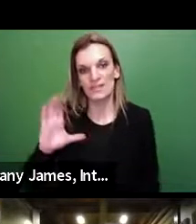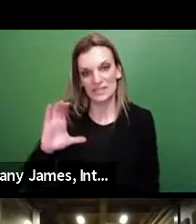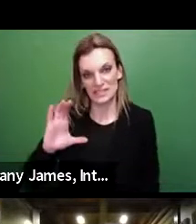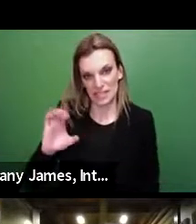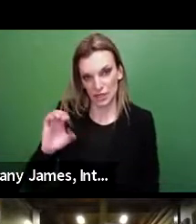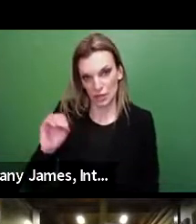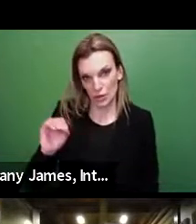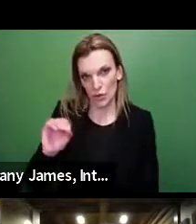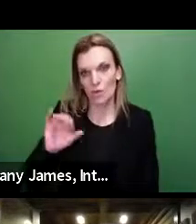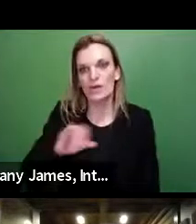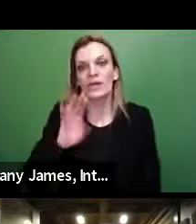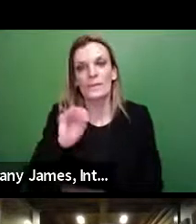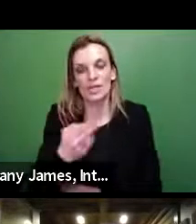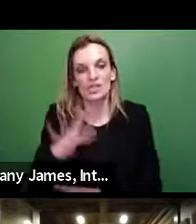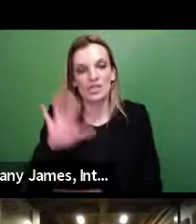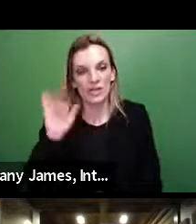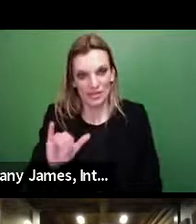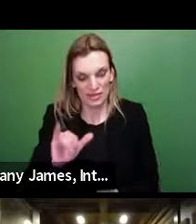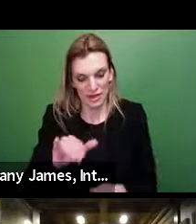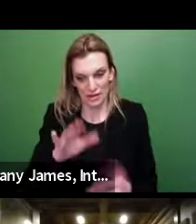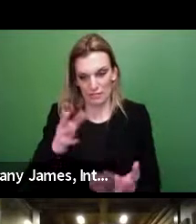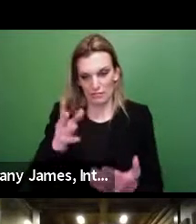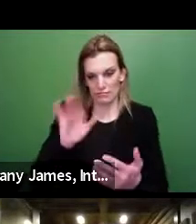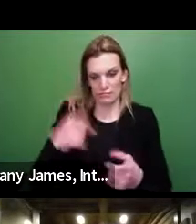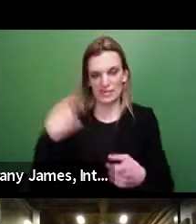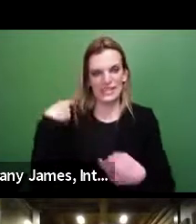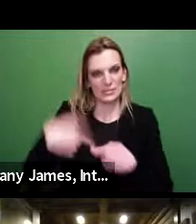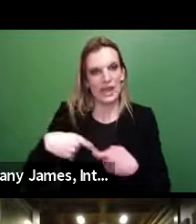the Michigan Hispanic Chamber of Commerce based in